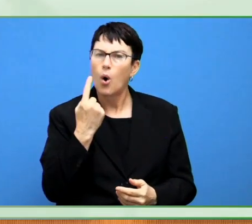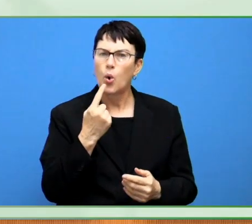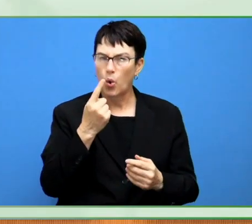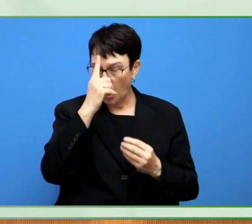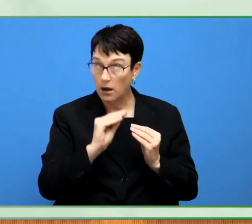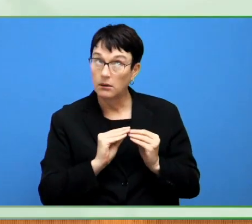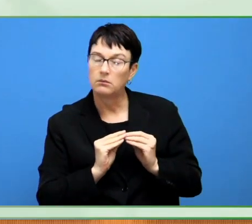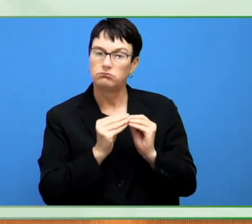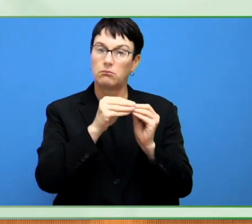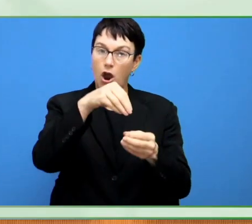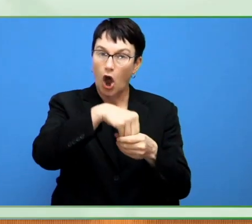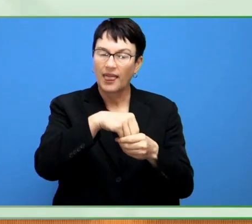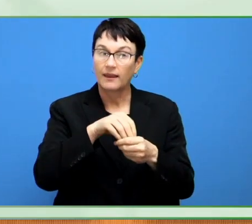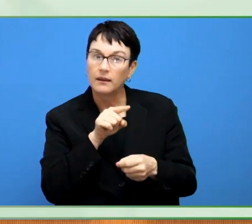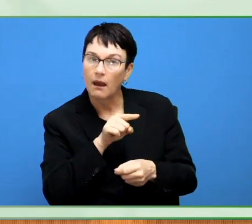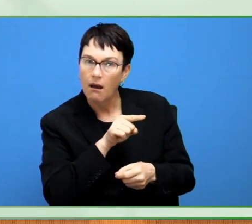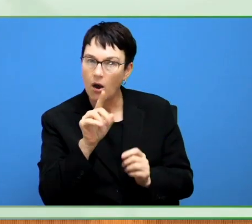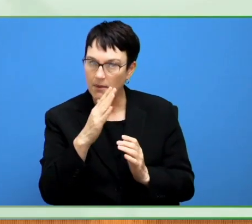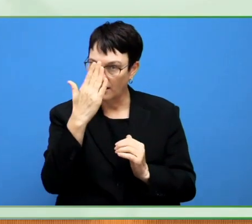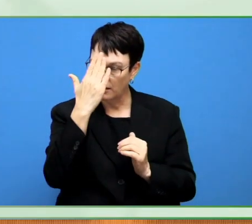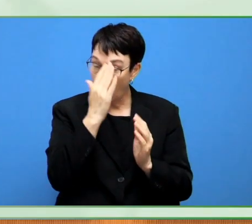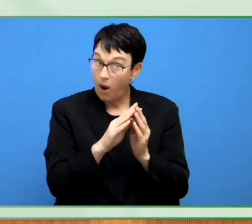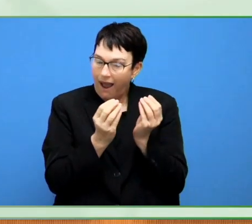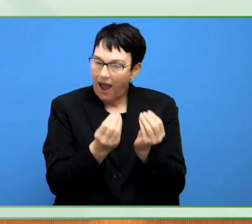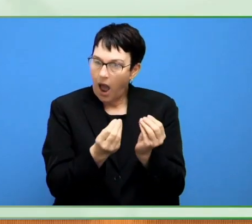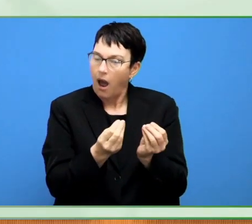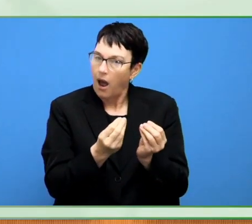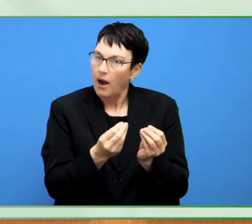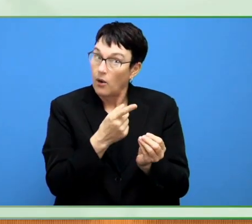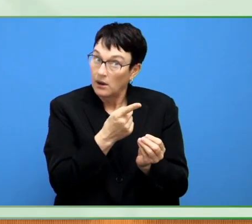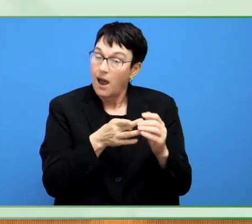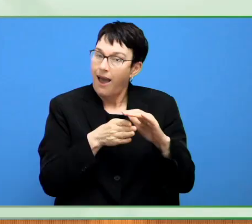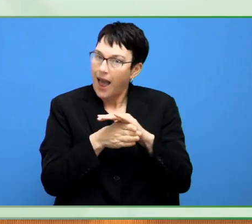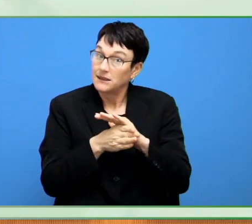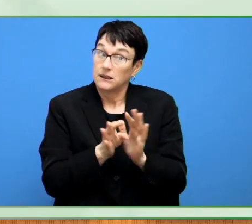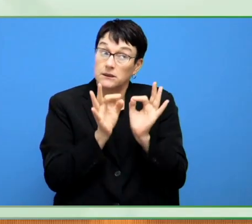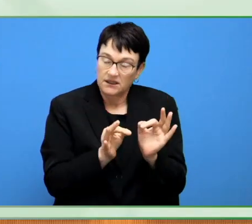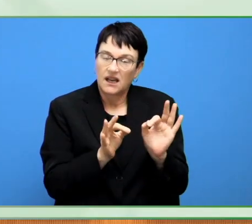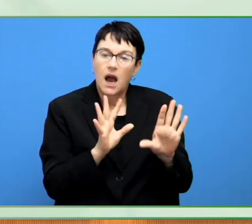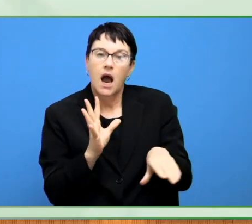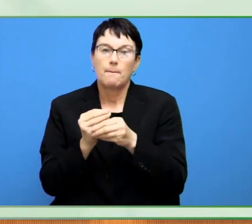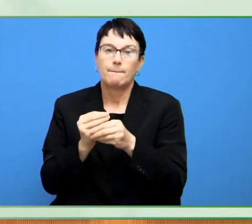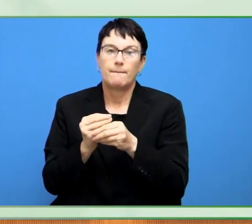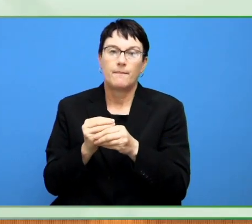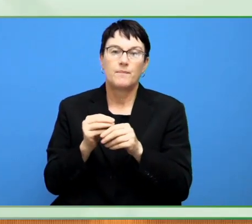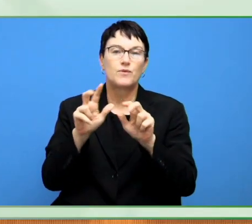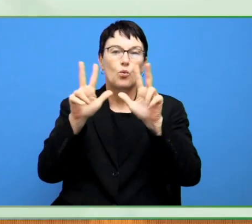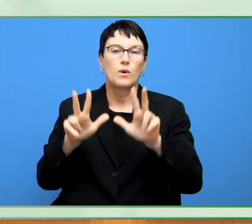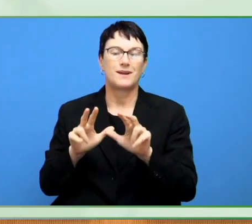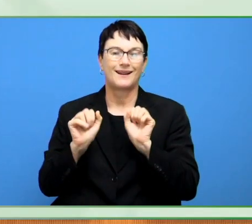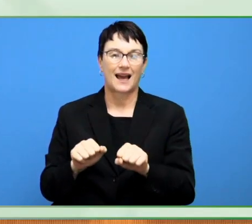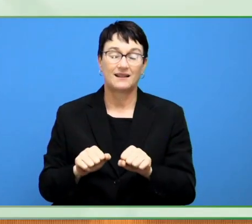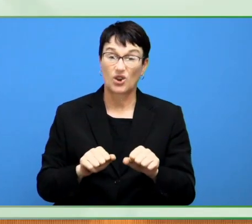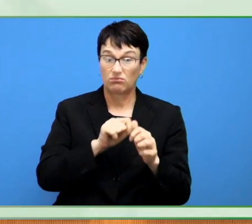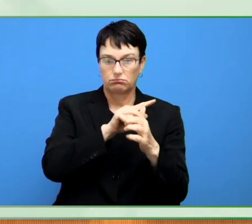accessible and then that you can upload in social media, in your websites, etc. So those are our professional certifications, and